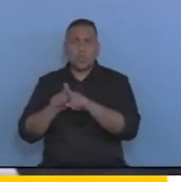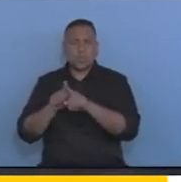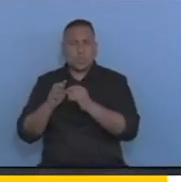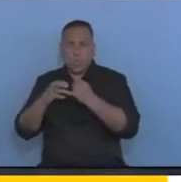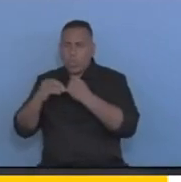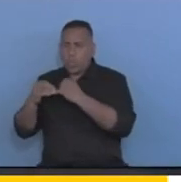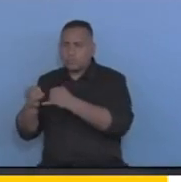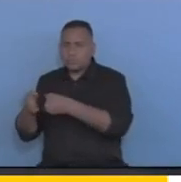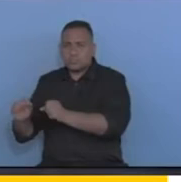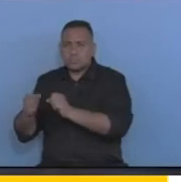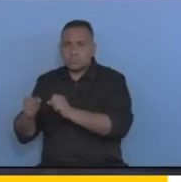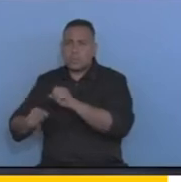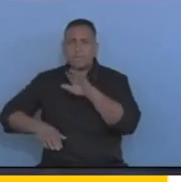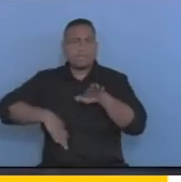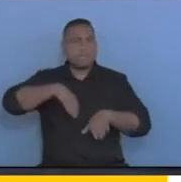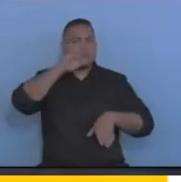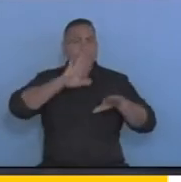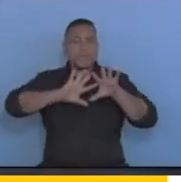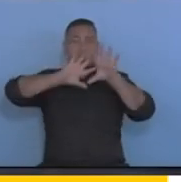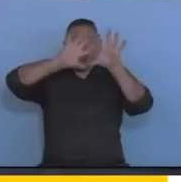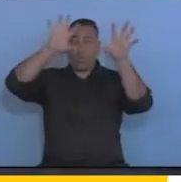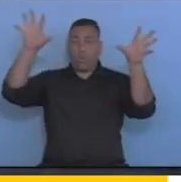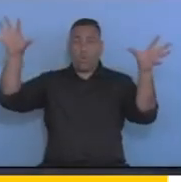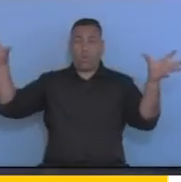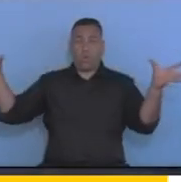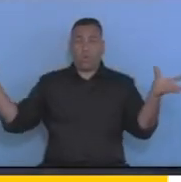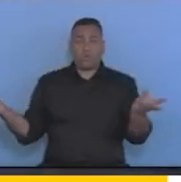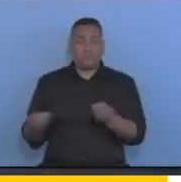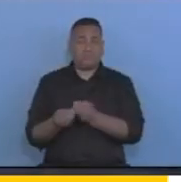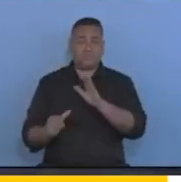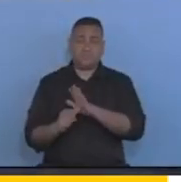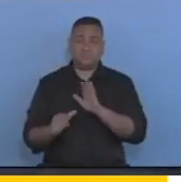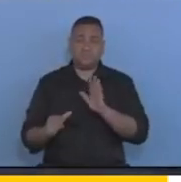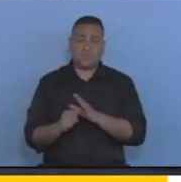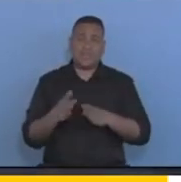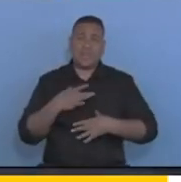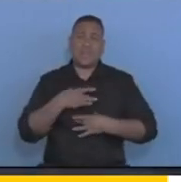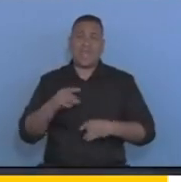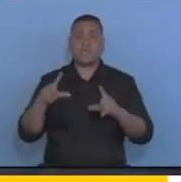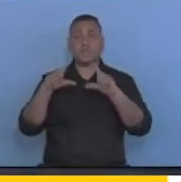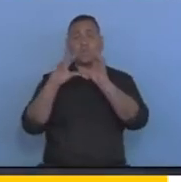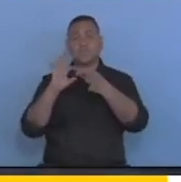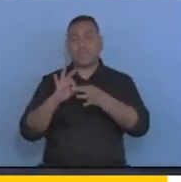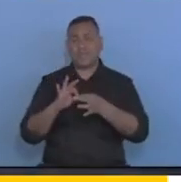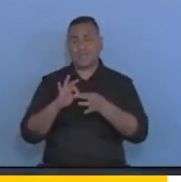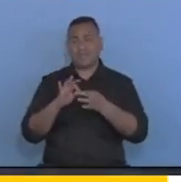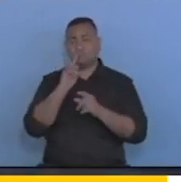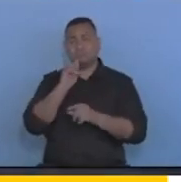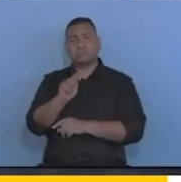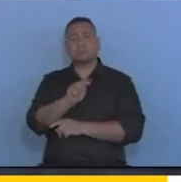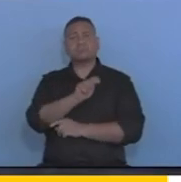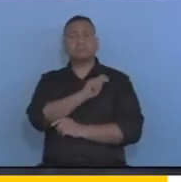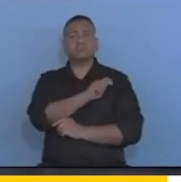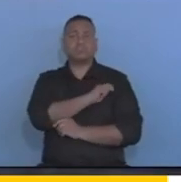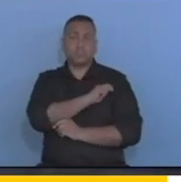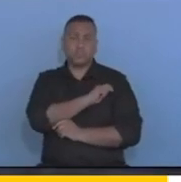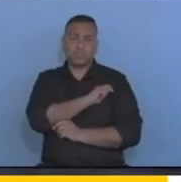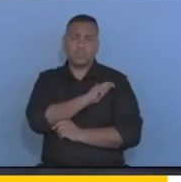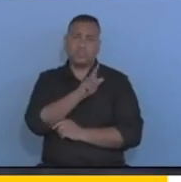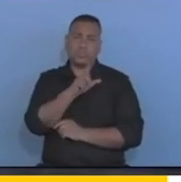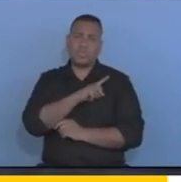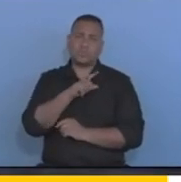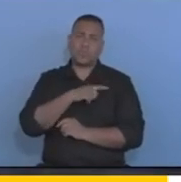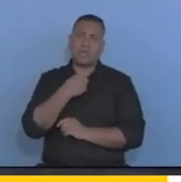painting, and all of that. And more importantly, what I like about Northlink, which to me is really the catalyst in the argument, and this is why I would advance that